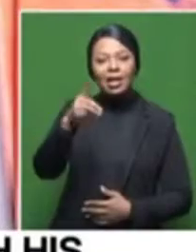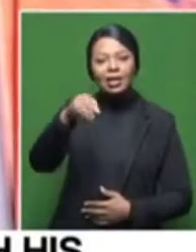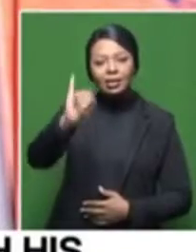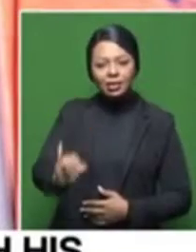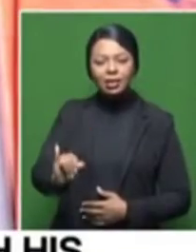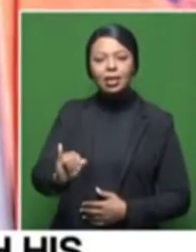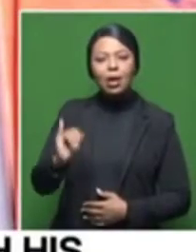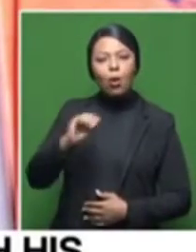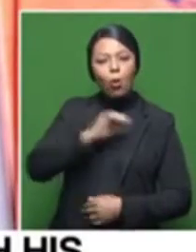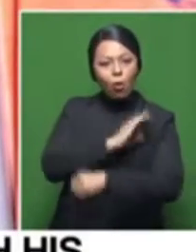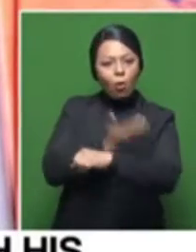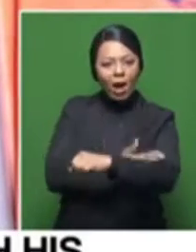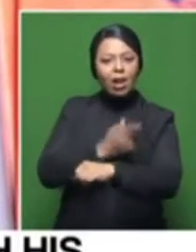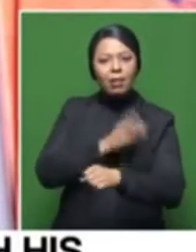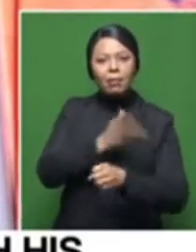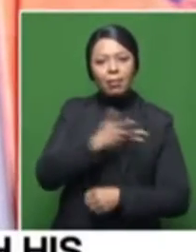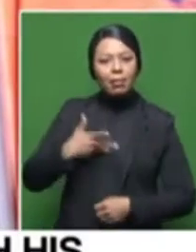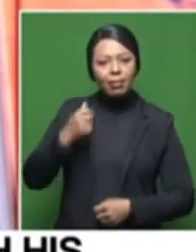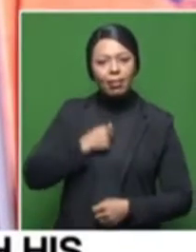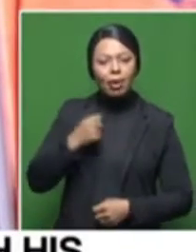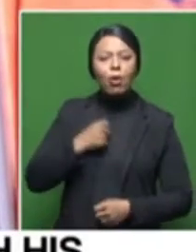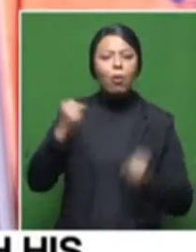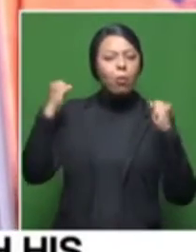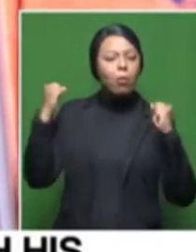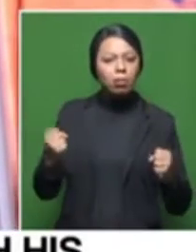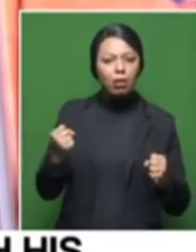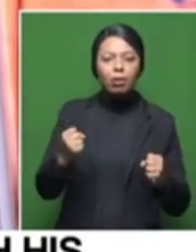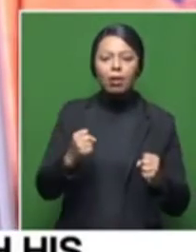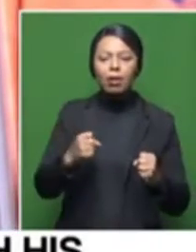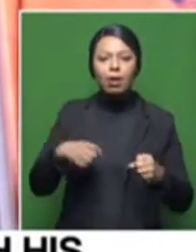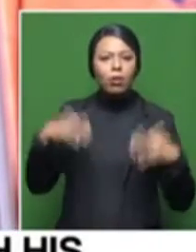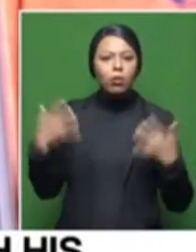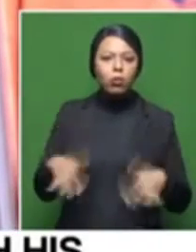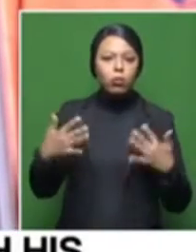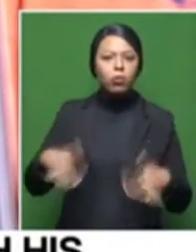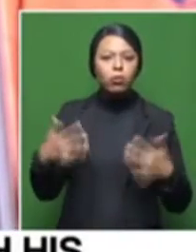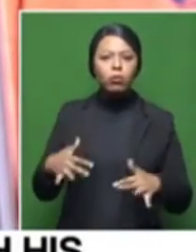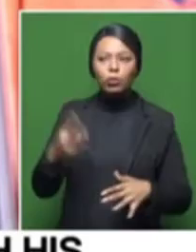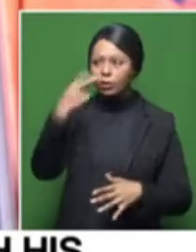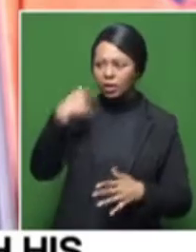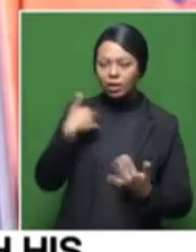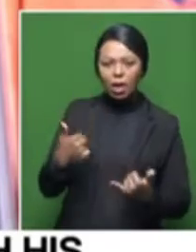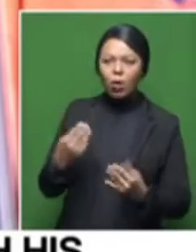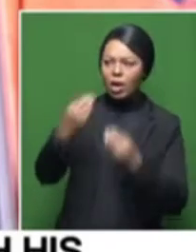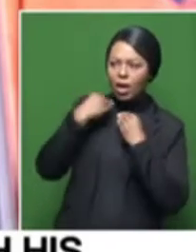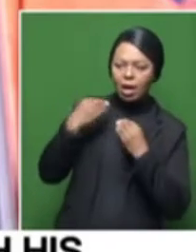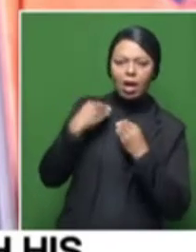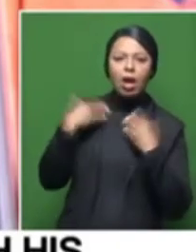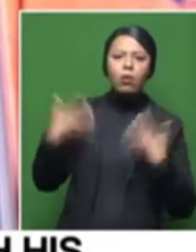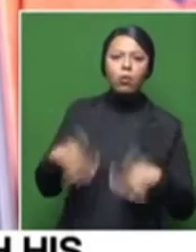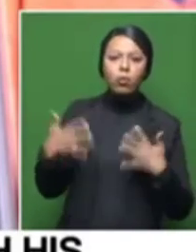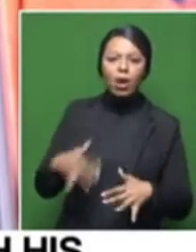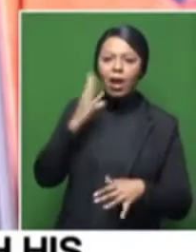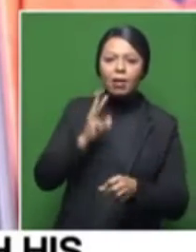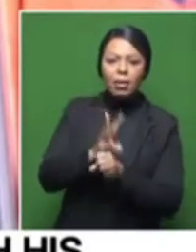Yes. And these powerful women really raised this young man that you see today. This young man had to dream in my grandmother's house